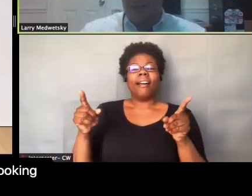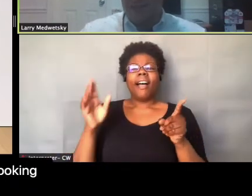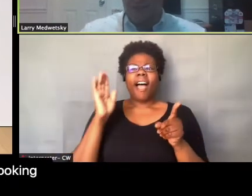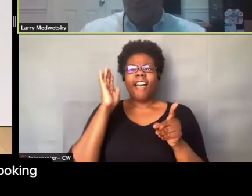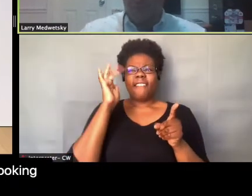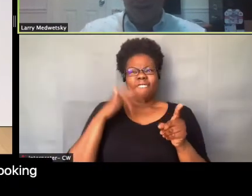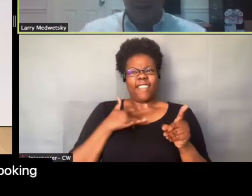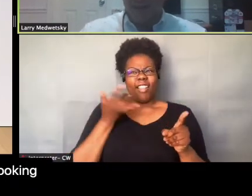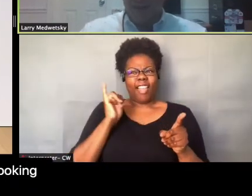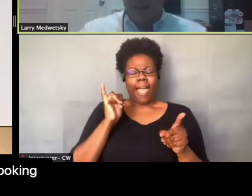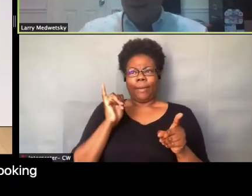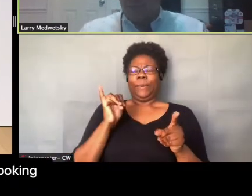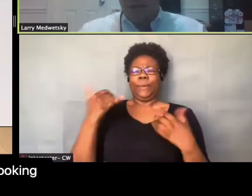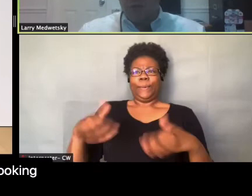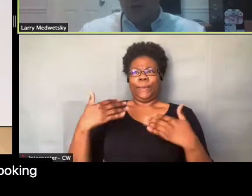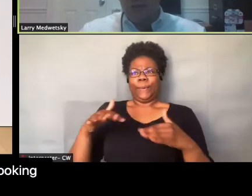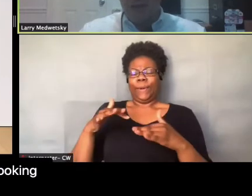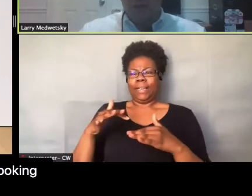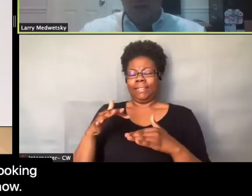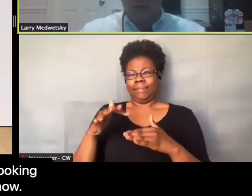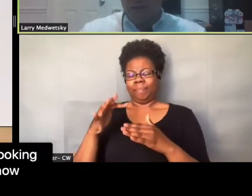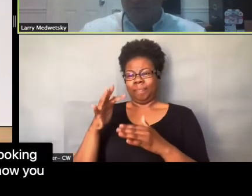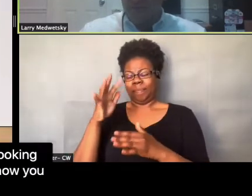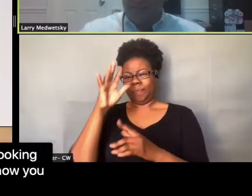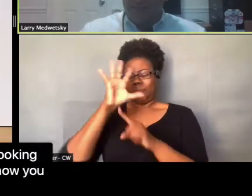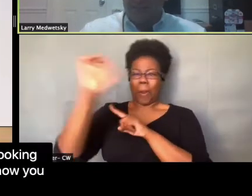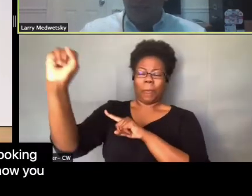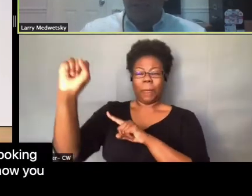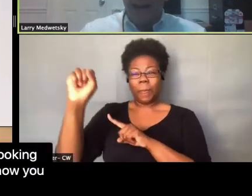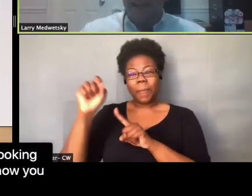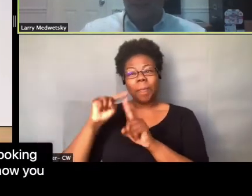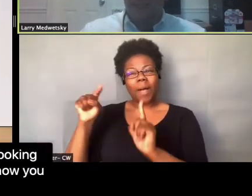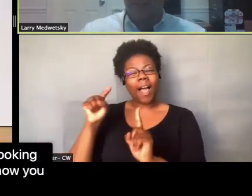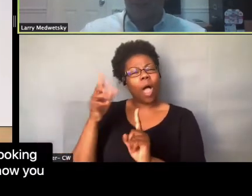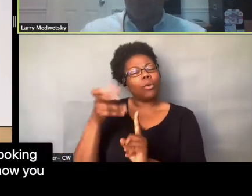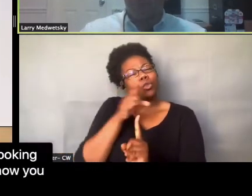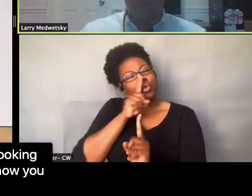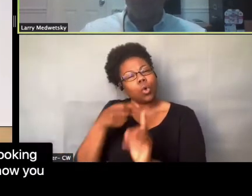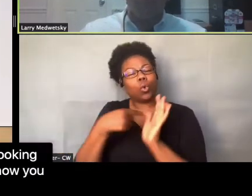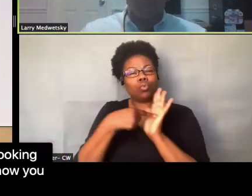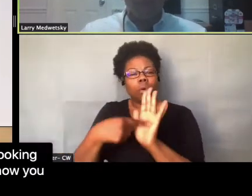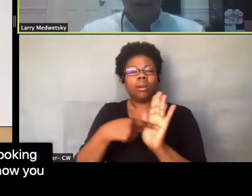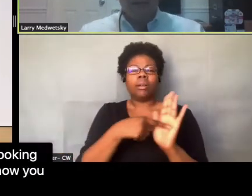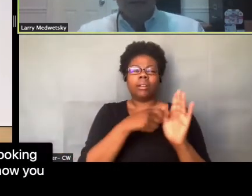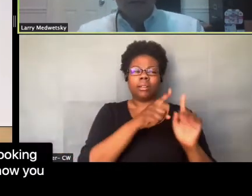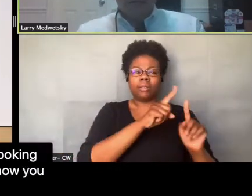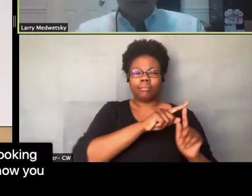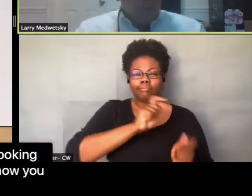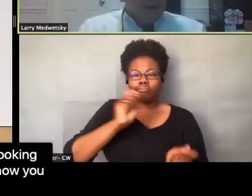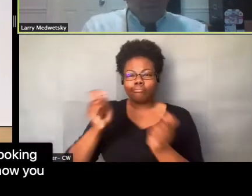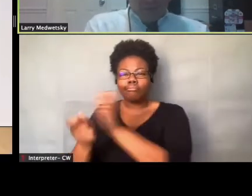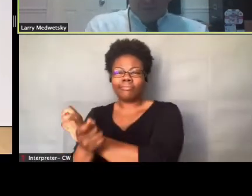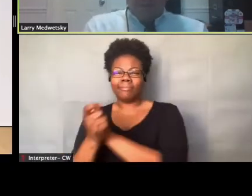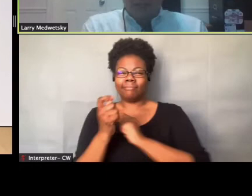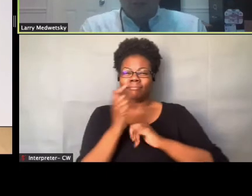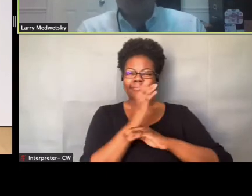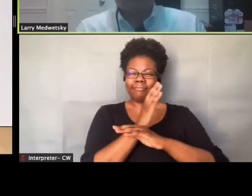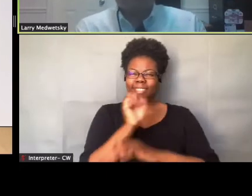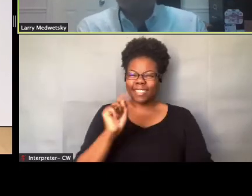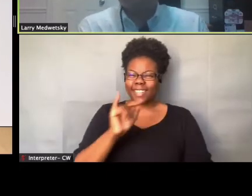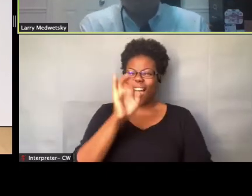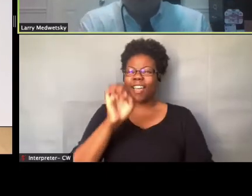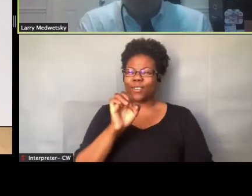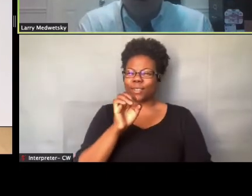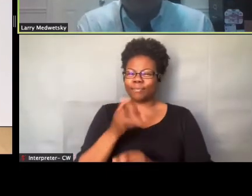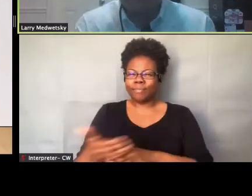hearing aids. So I just wanted to show you evolution, advances in styles even. So one of the first features